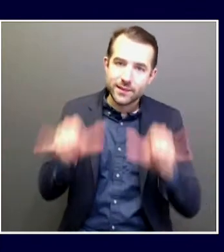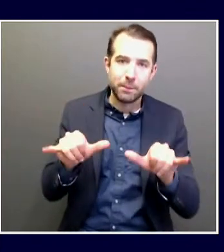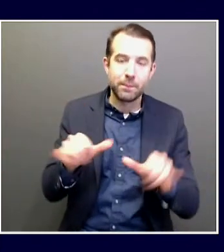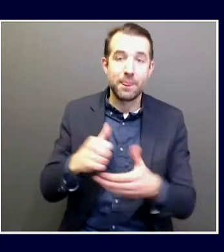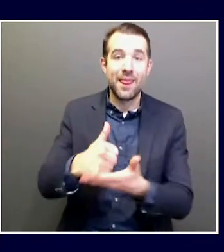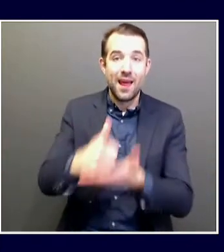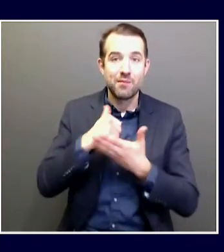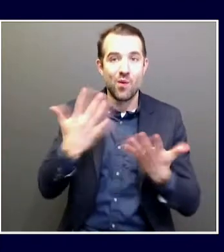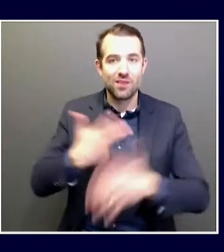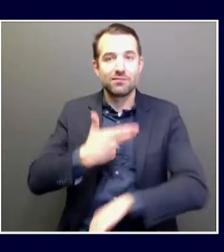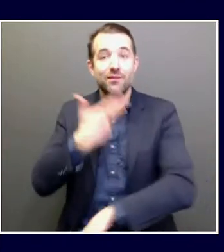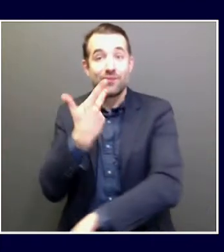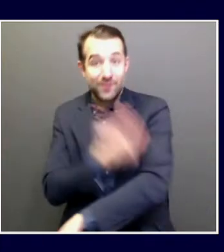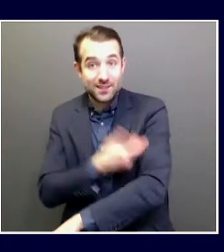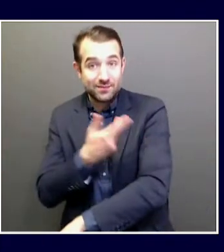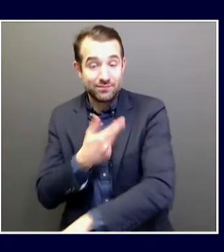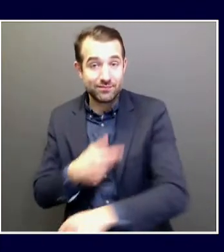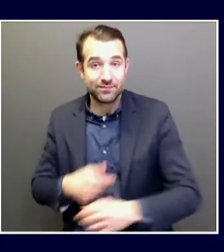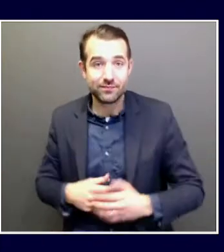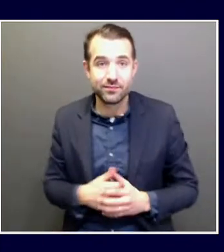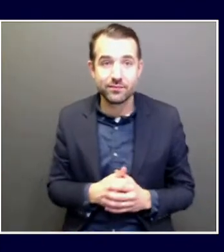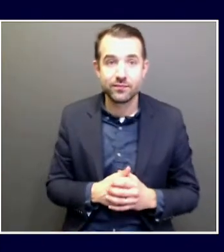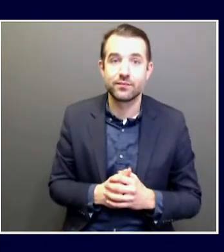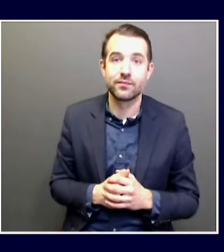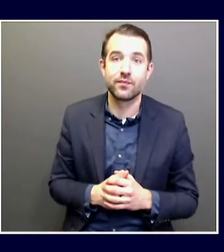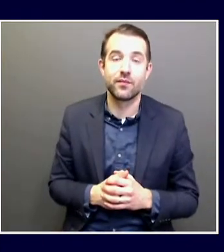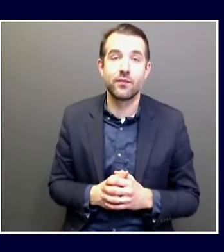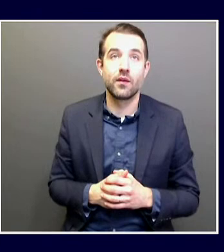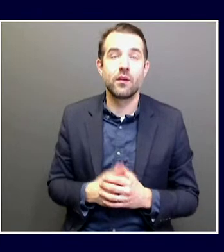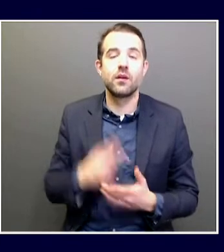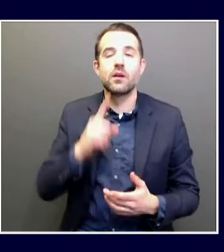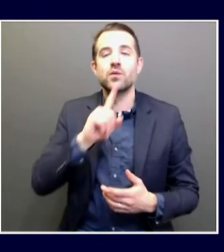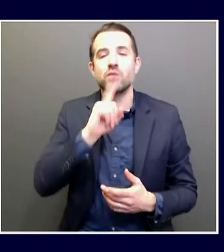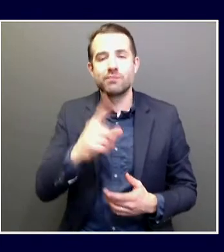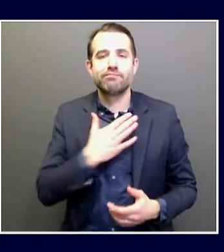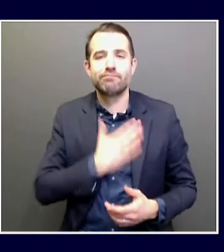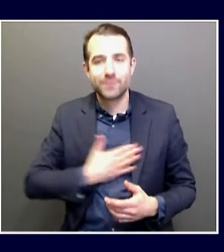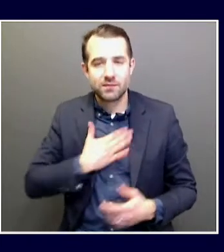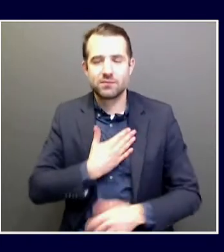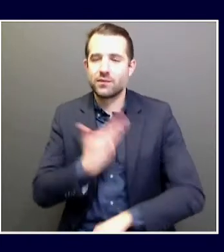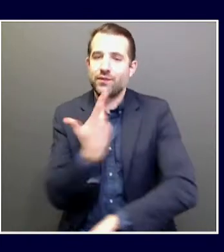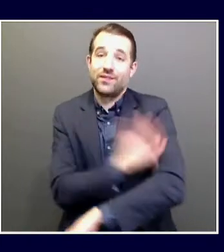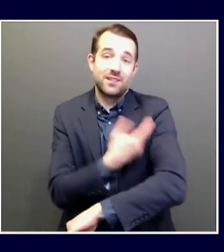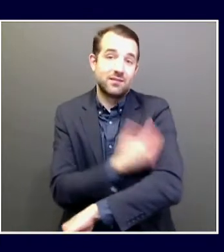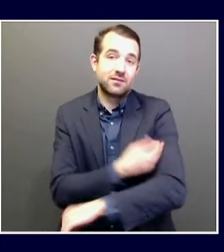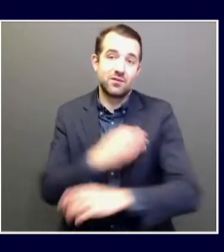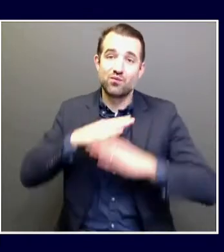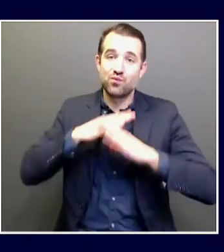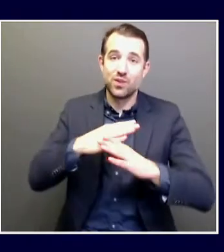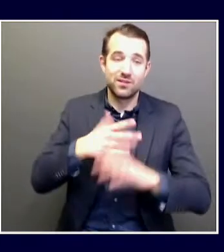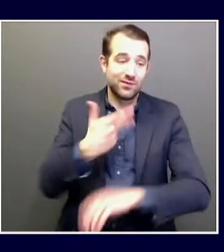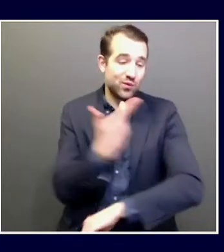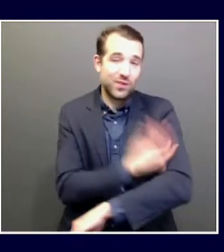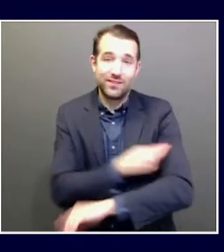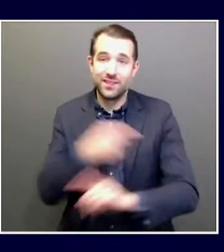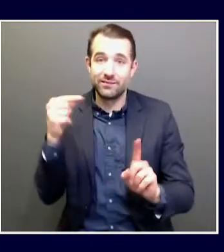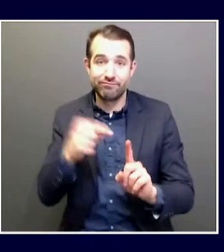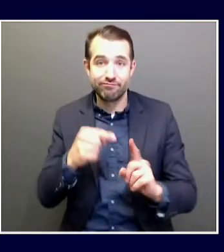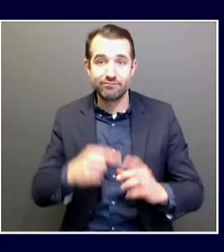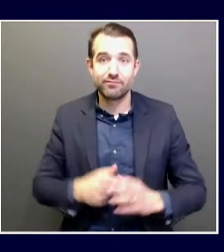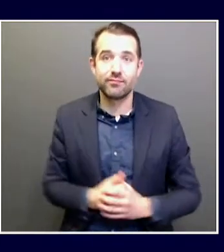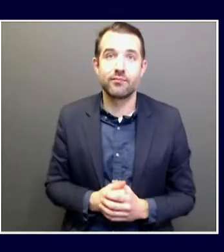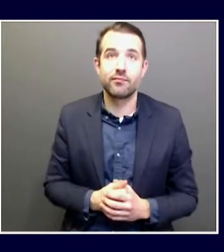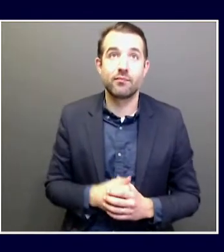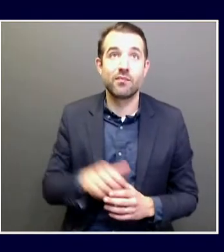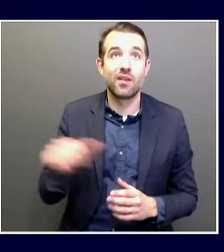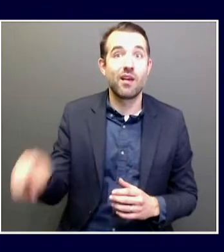boosters, continue to be among the best defenses against Omicron. The vaccines aren't alone. Other standard